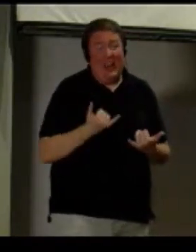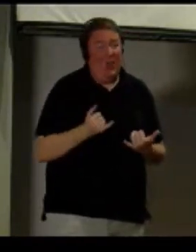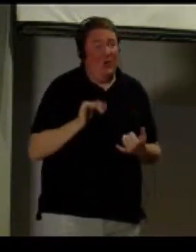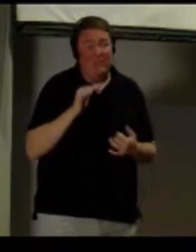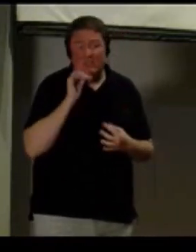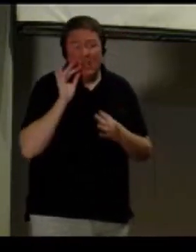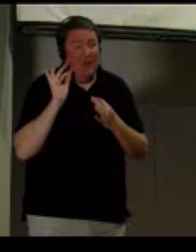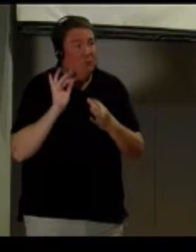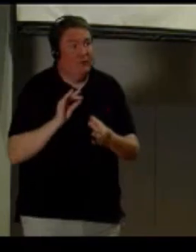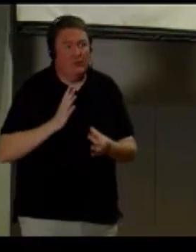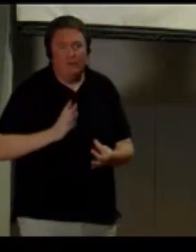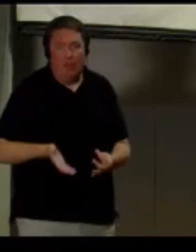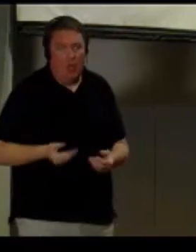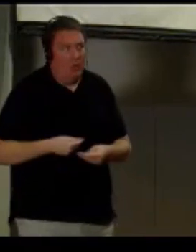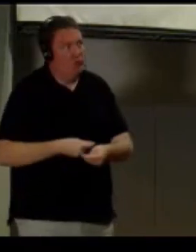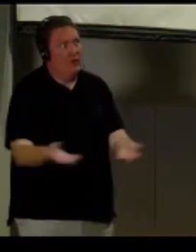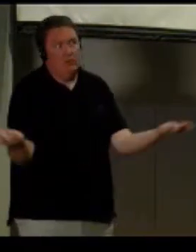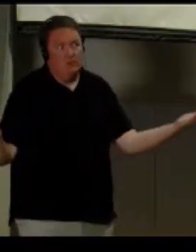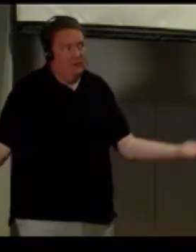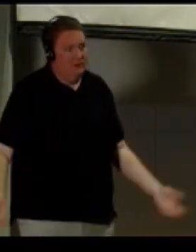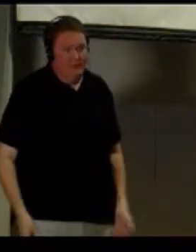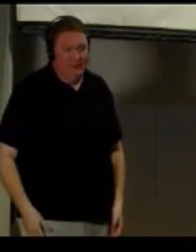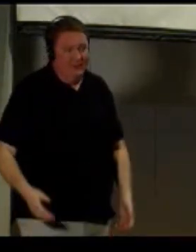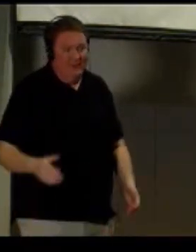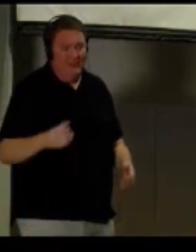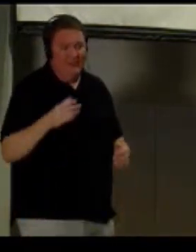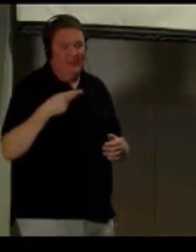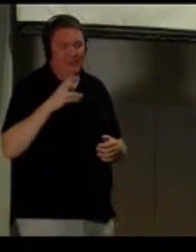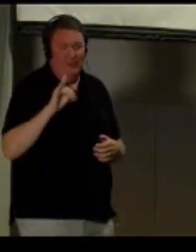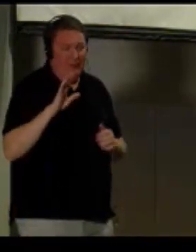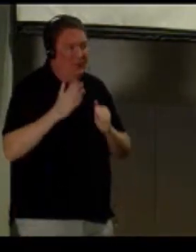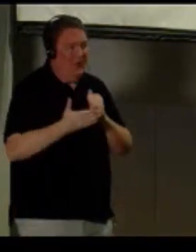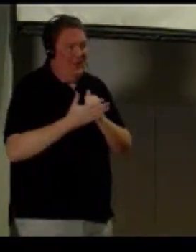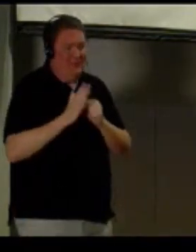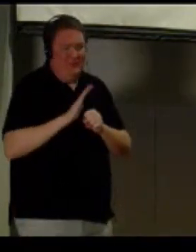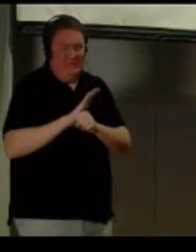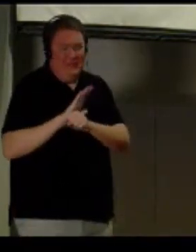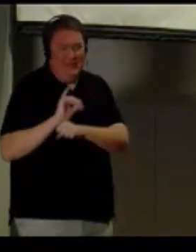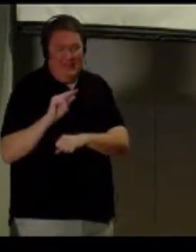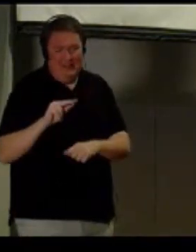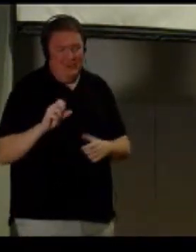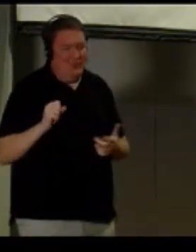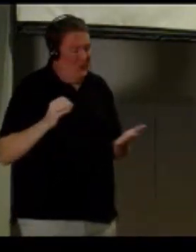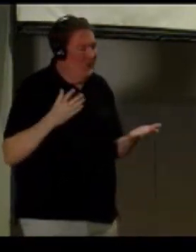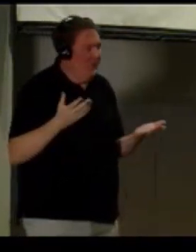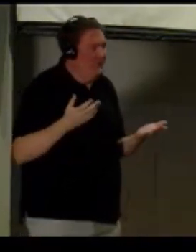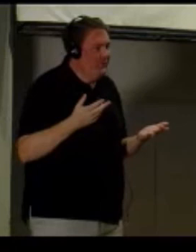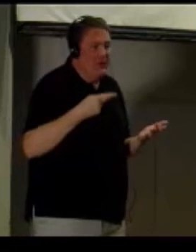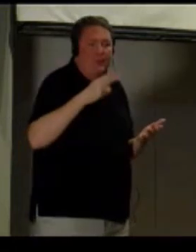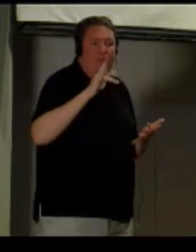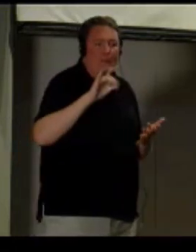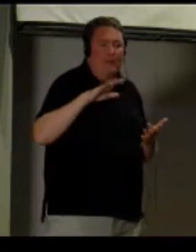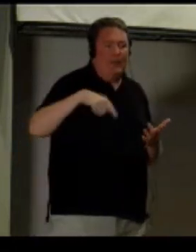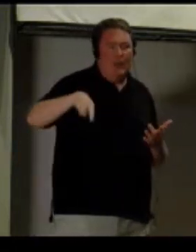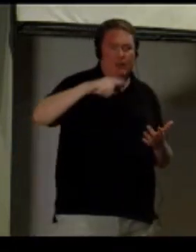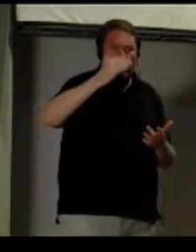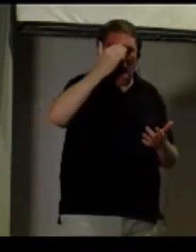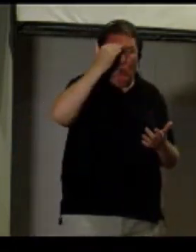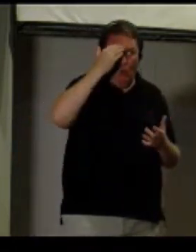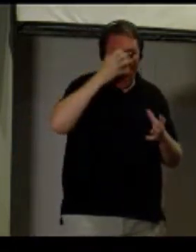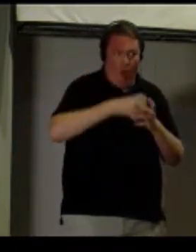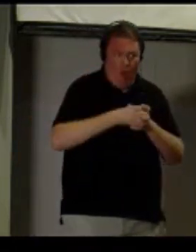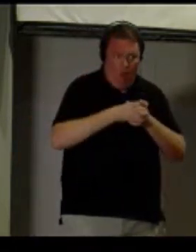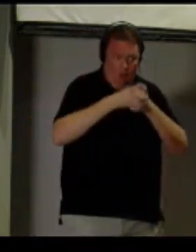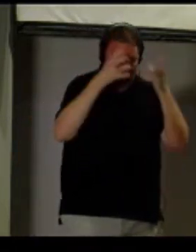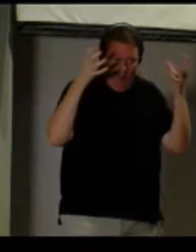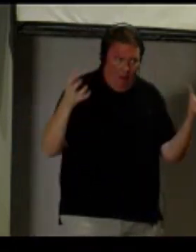go. And so it's, because the public out there knows a lot, and